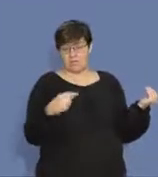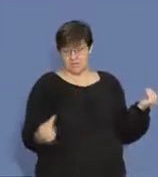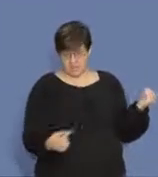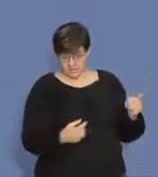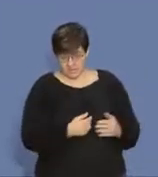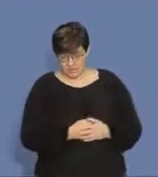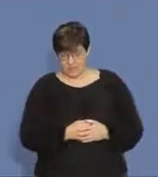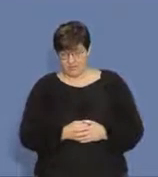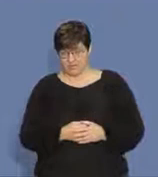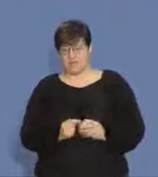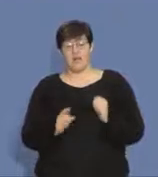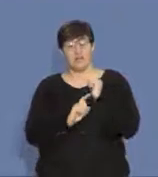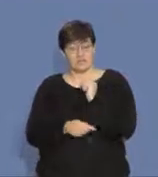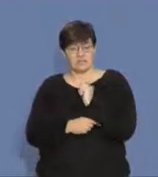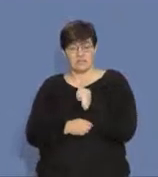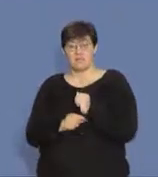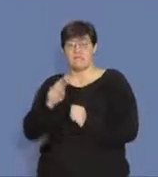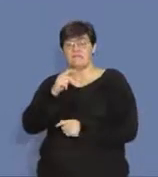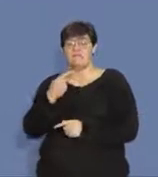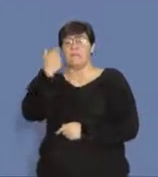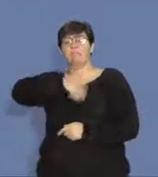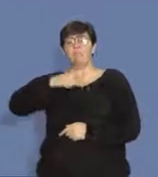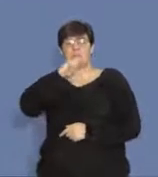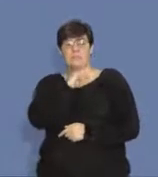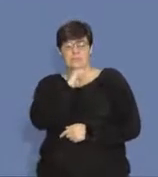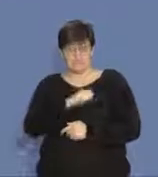VAT on goods taken for personal use.